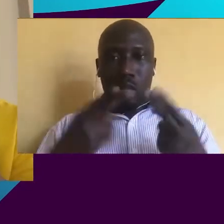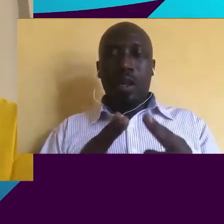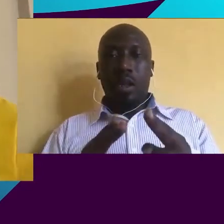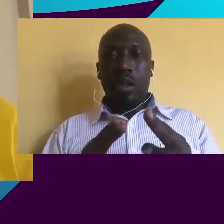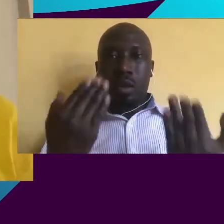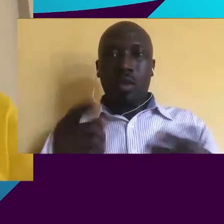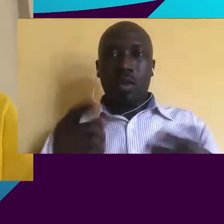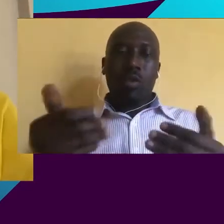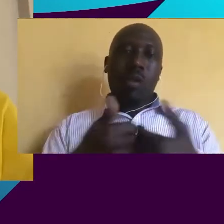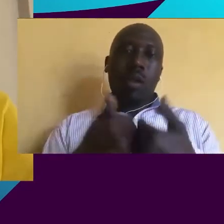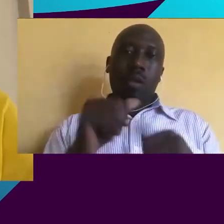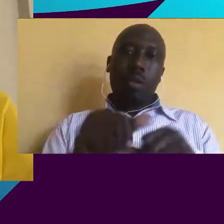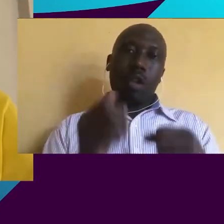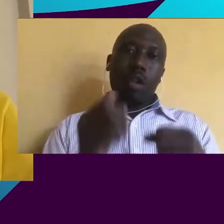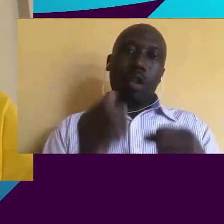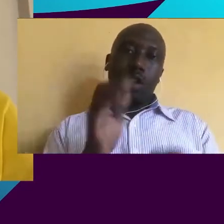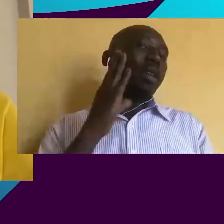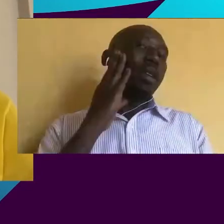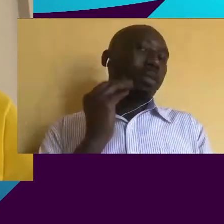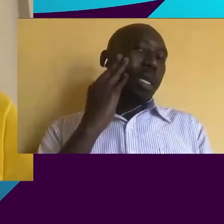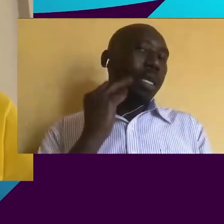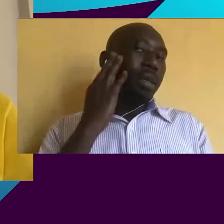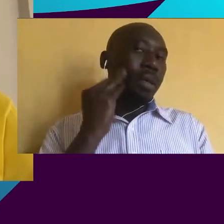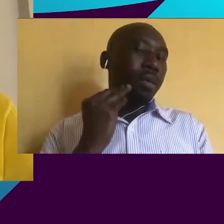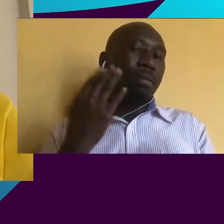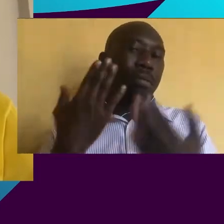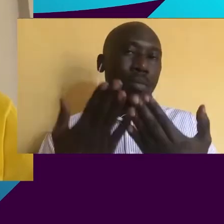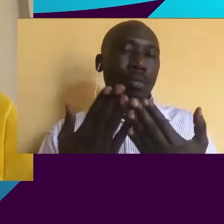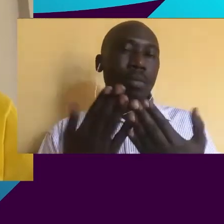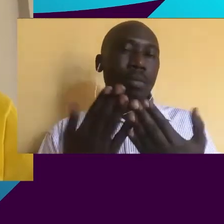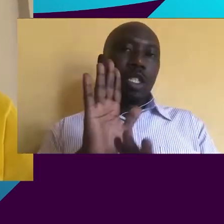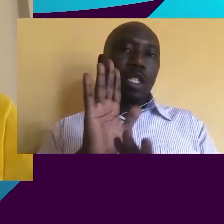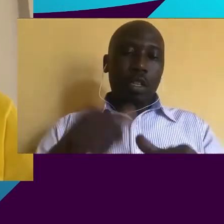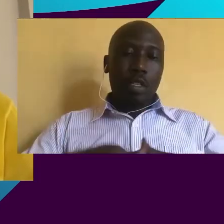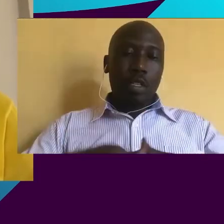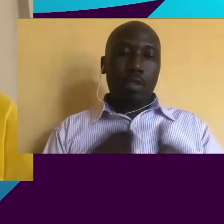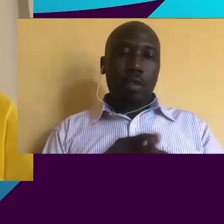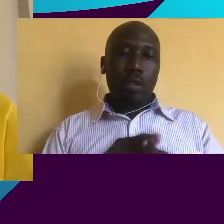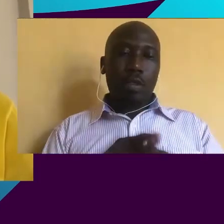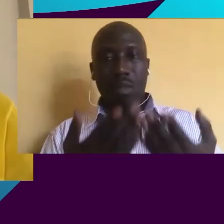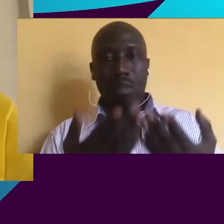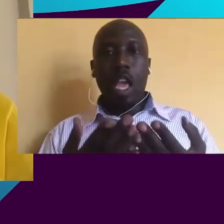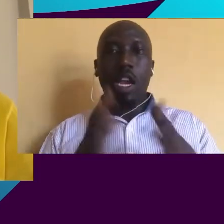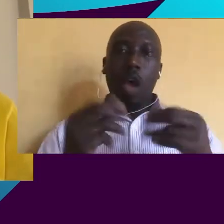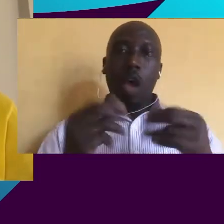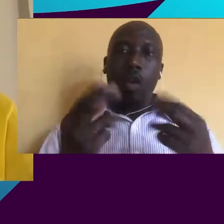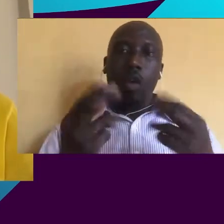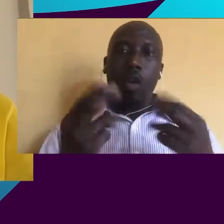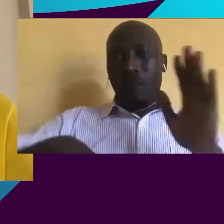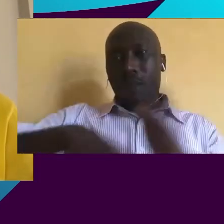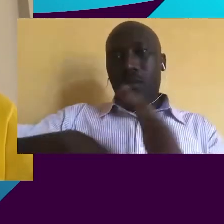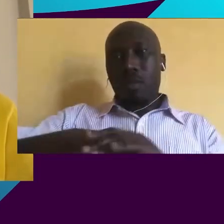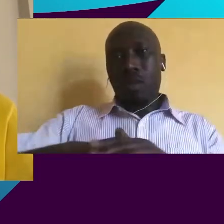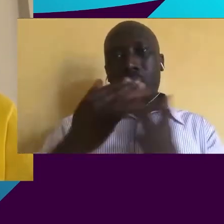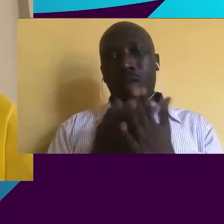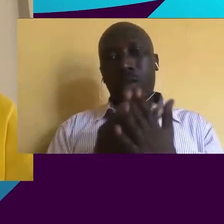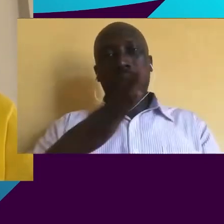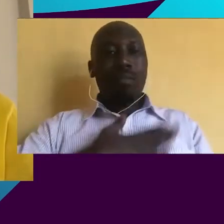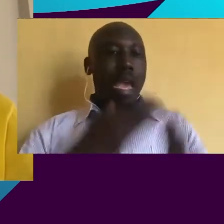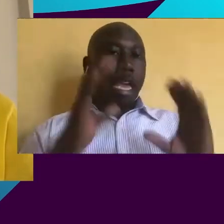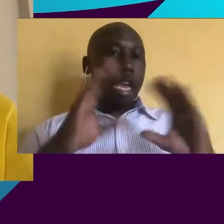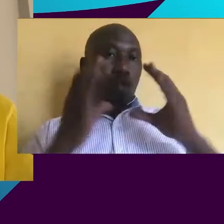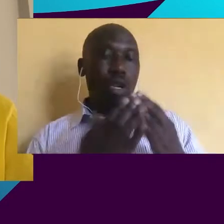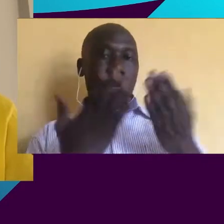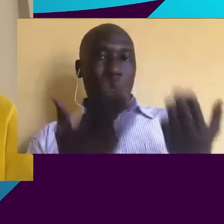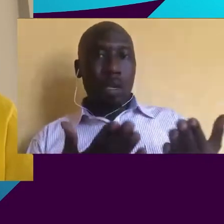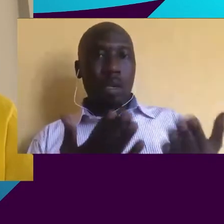your experience, yourself and your journey in football, because in my community,